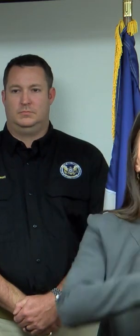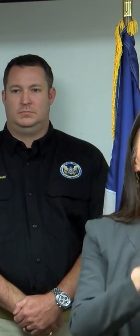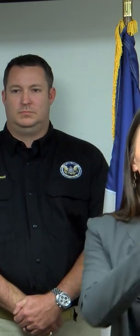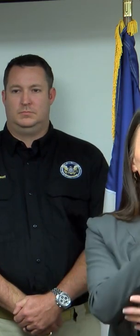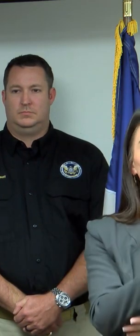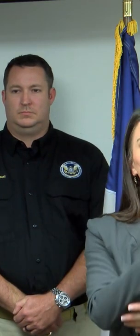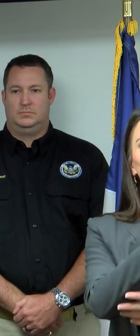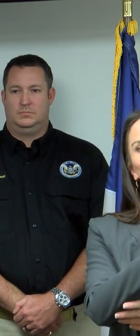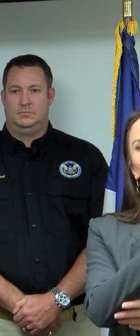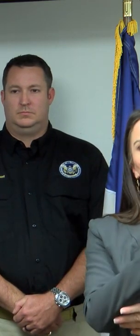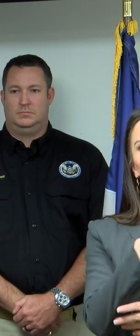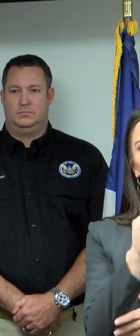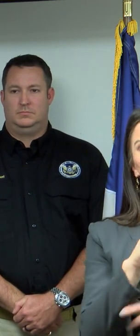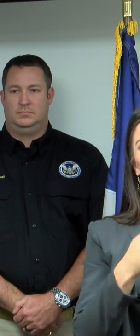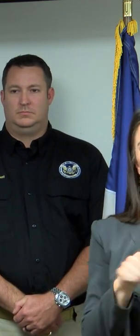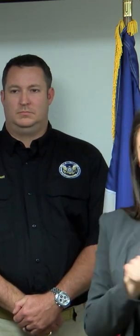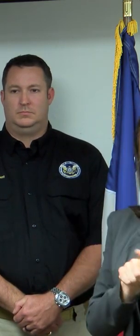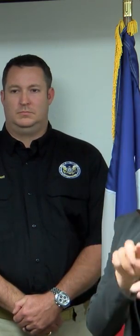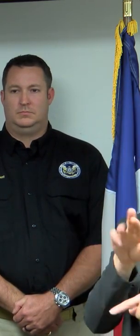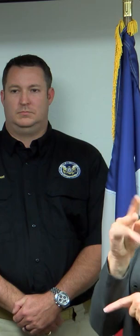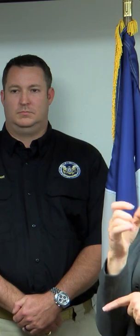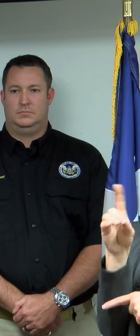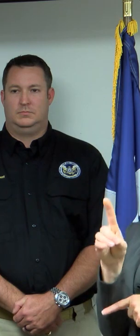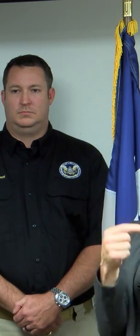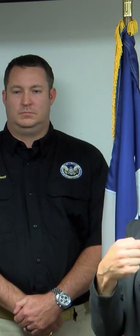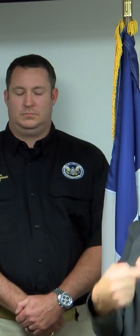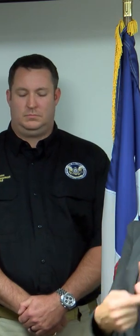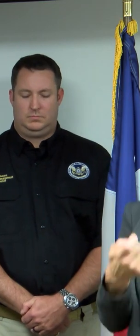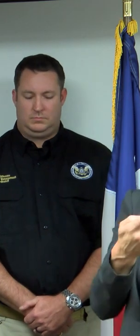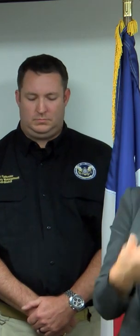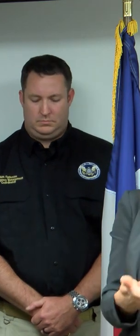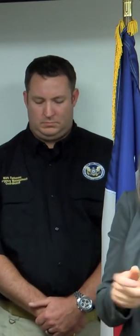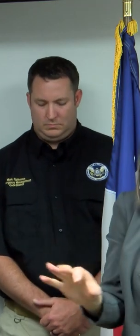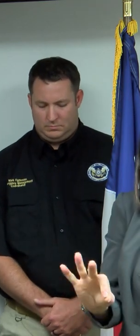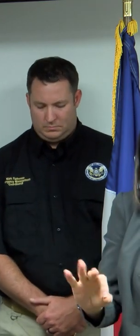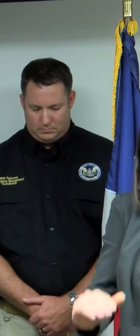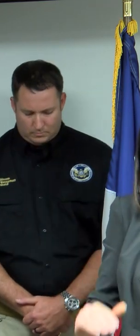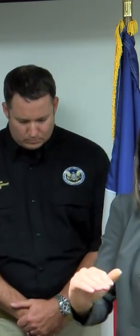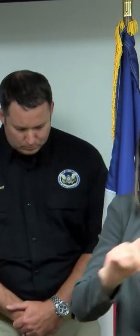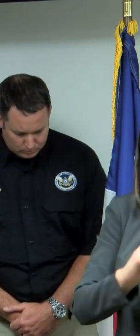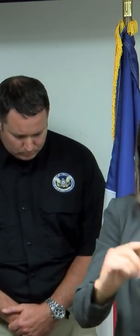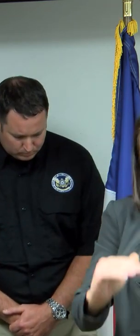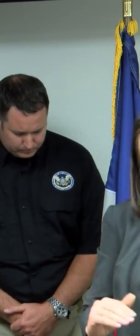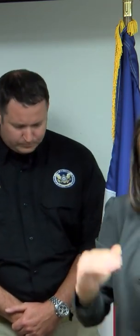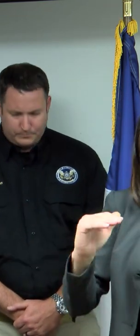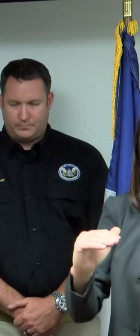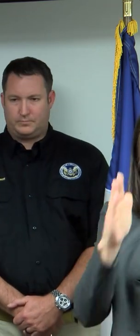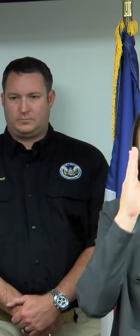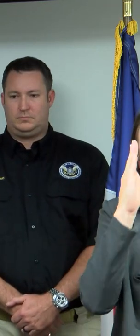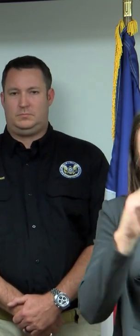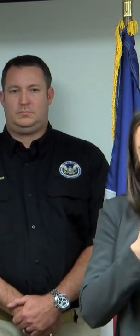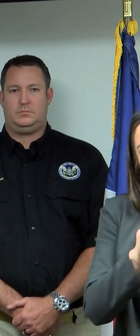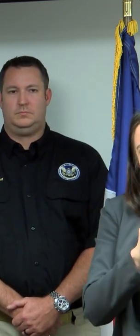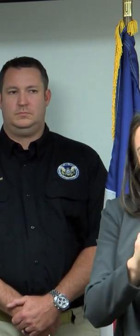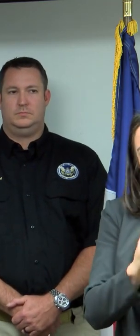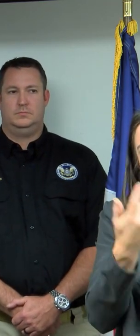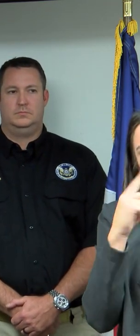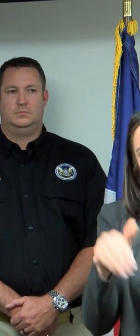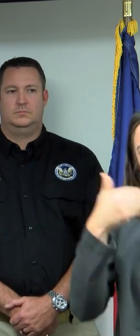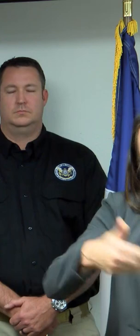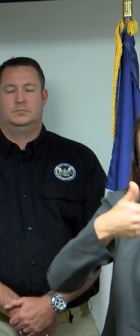Richmond, the flood shows little additional rise, but elevated conditions will last for the foreseeable